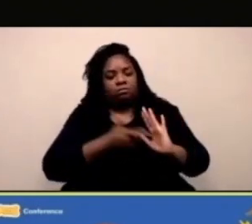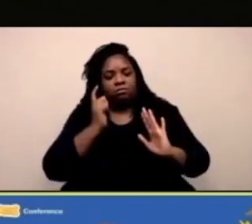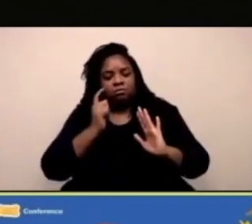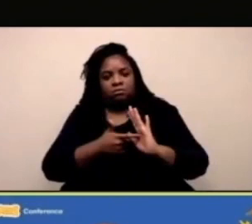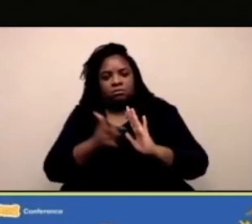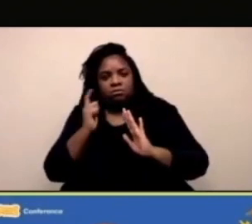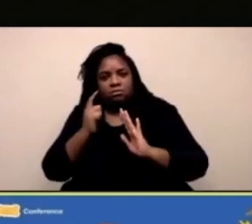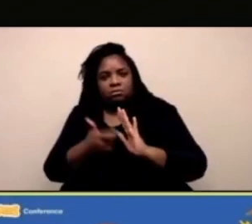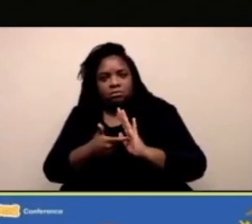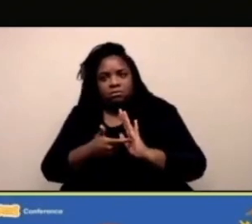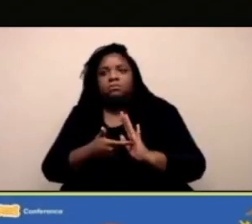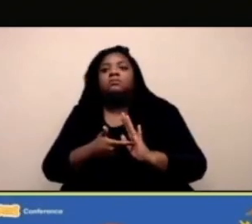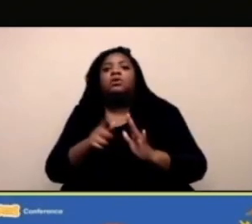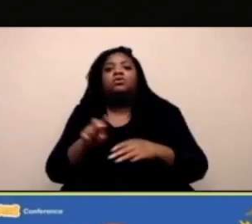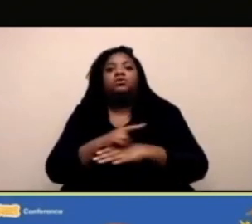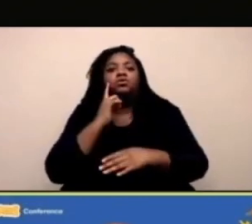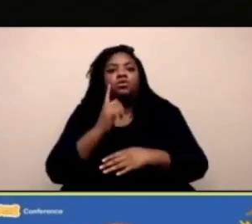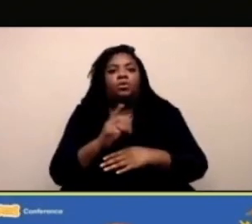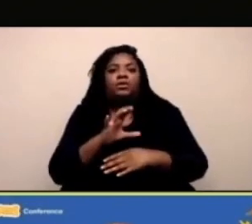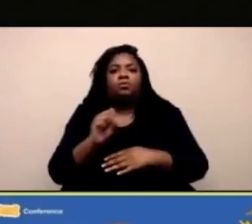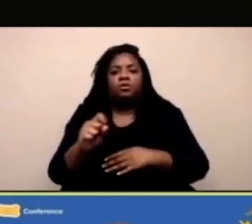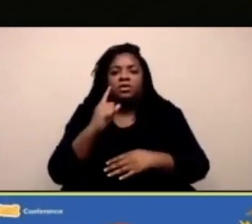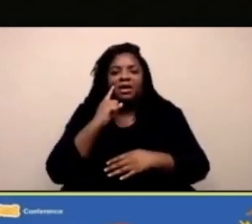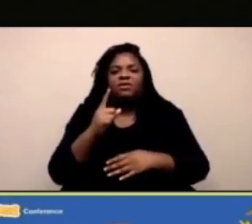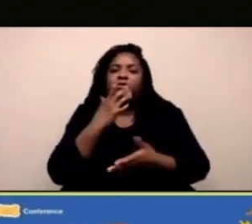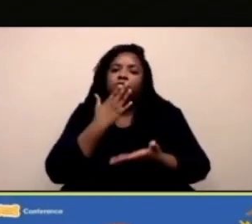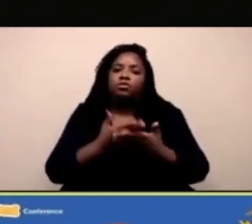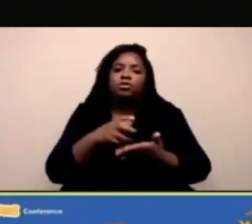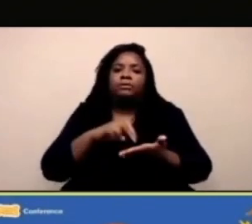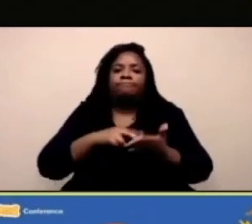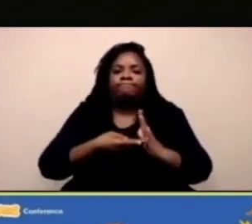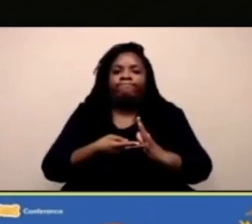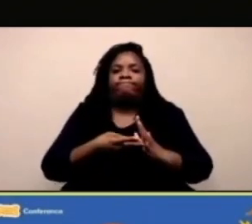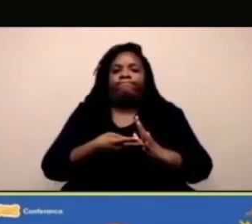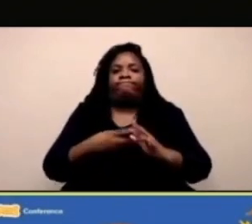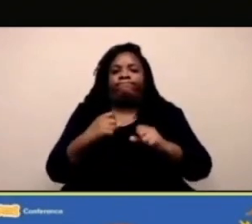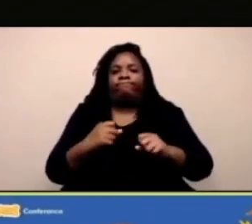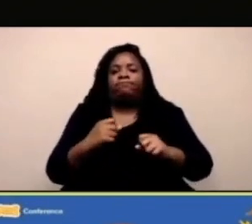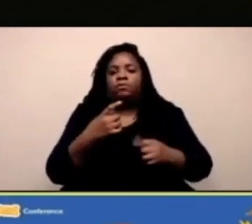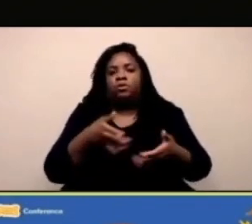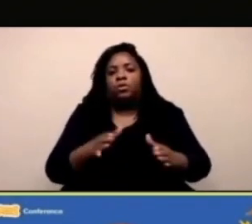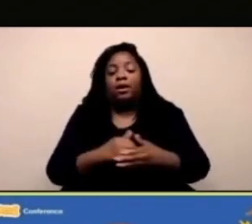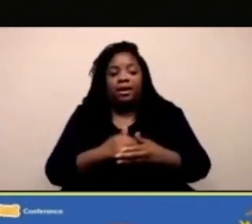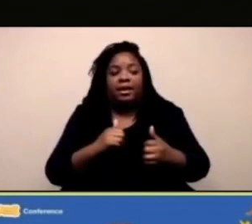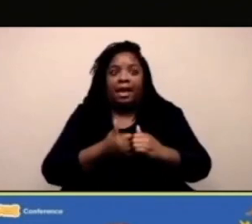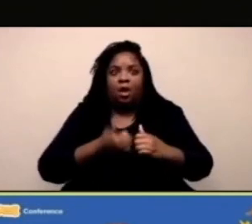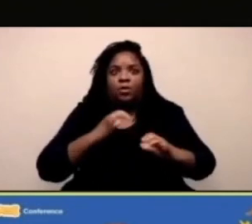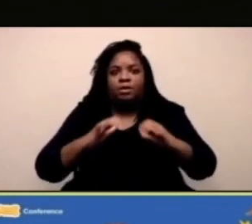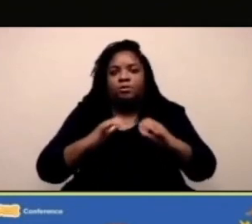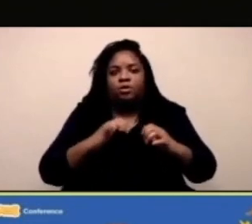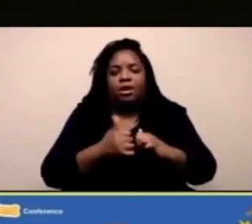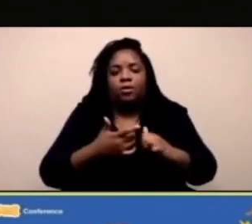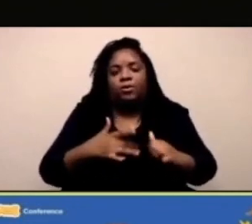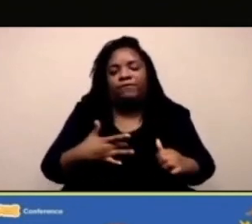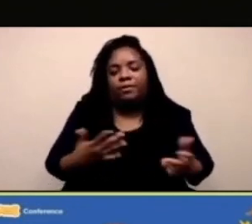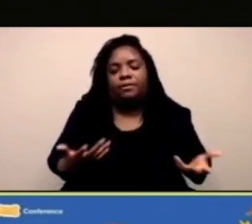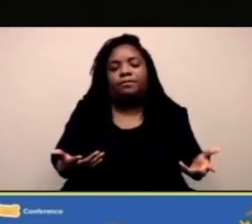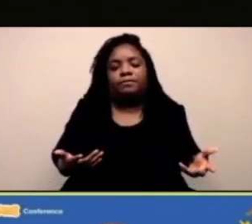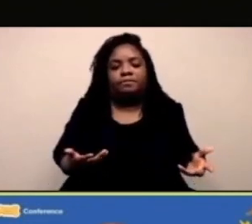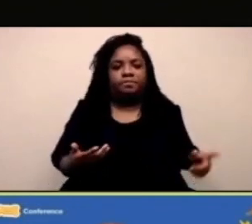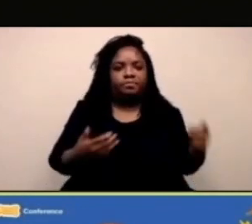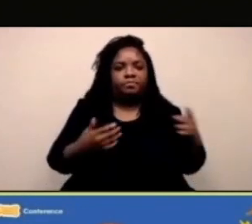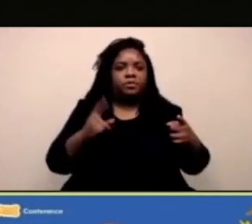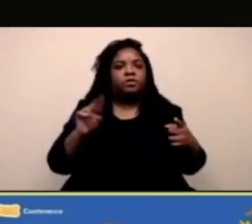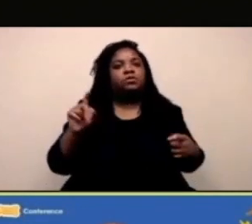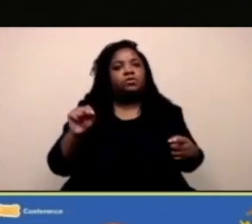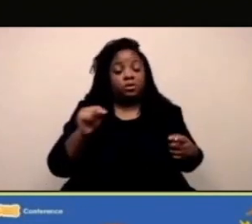well as using computer science in a meaningful way, i.e. communicating how we're feeling. So in this unit, students have